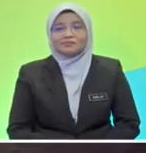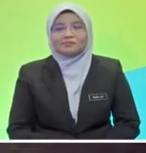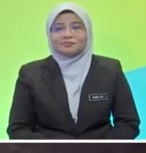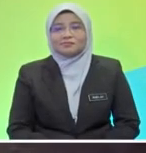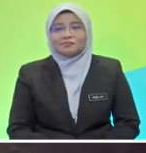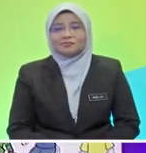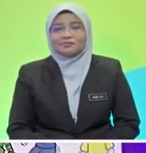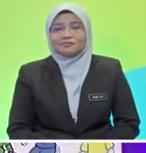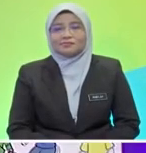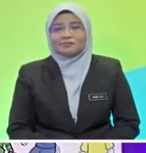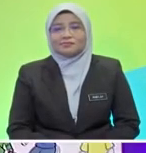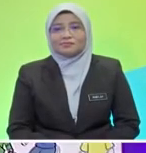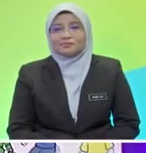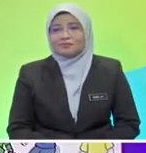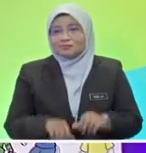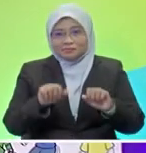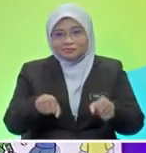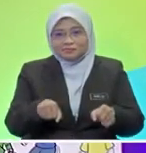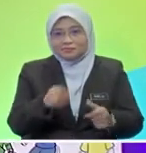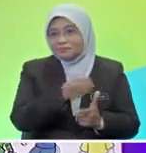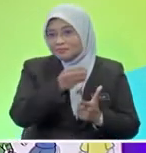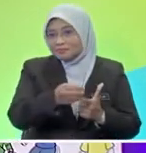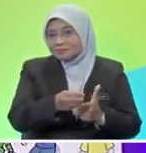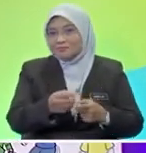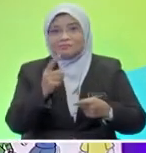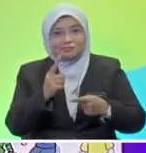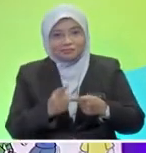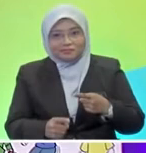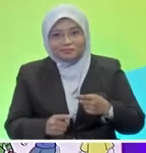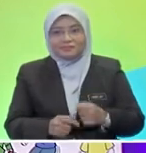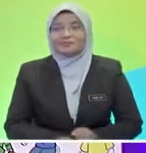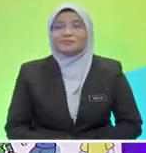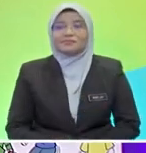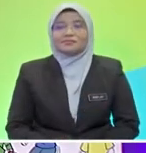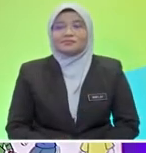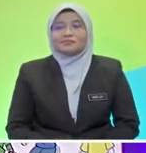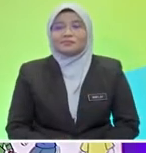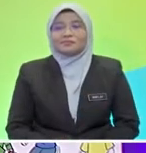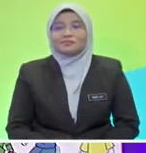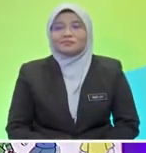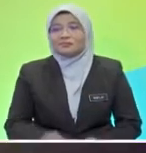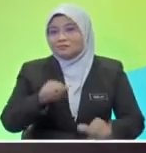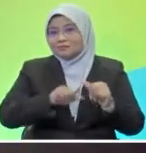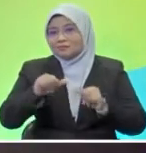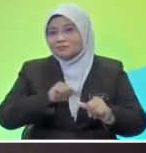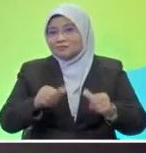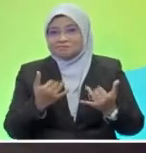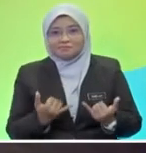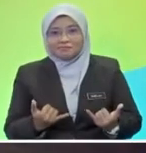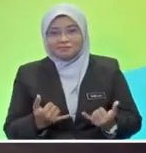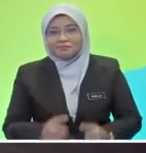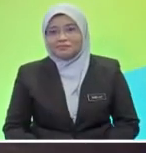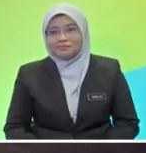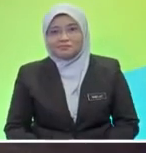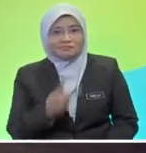we say I can't. Okay, so our activity for today is okay, can you see the pictures there? There